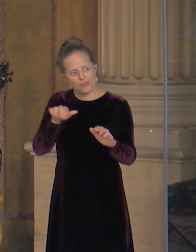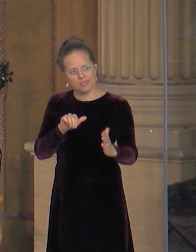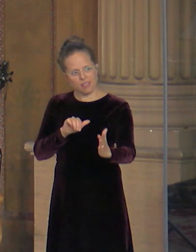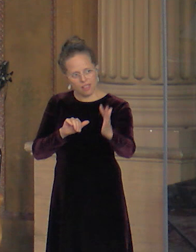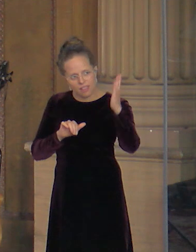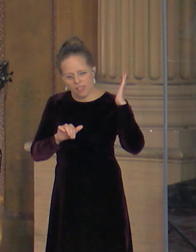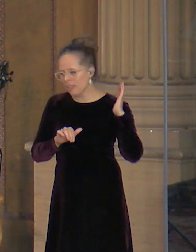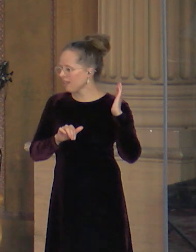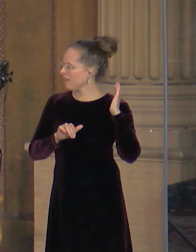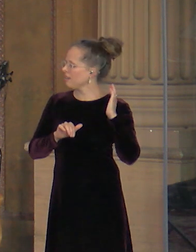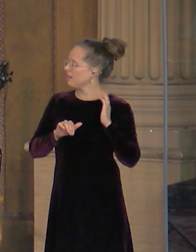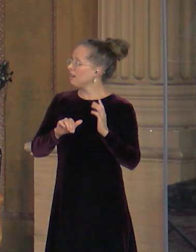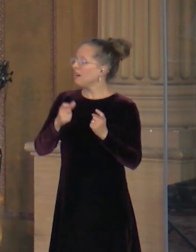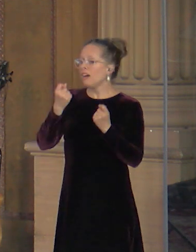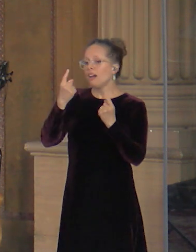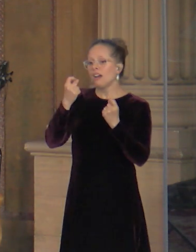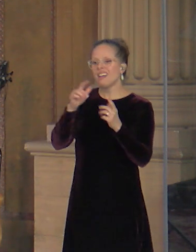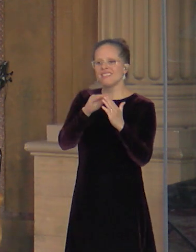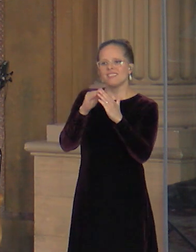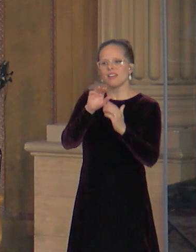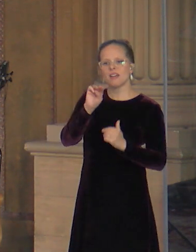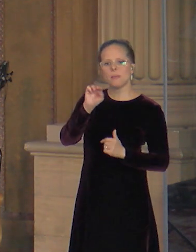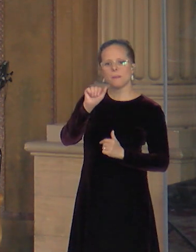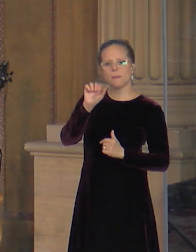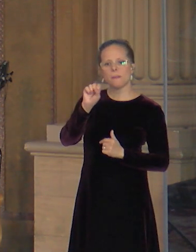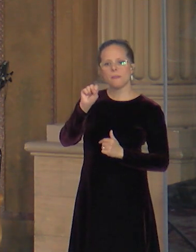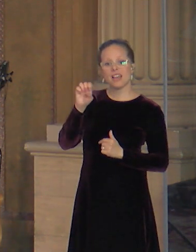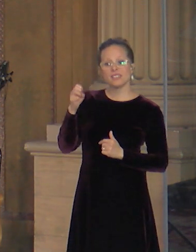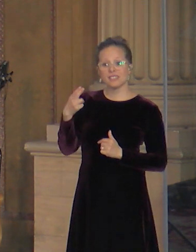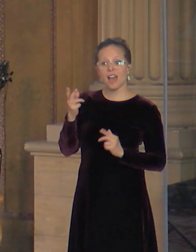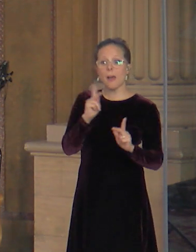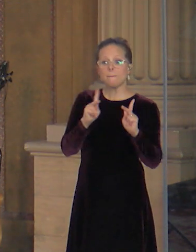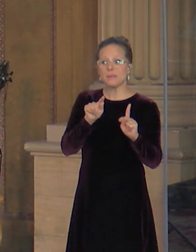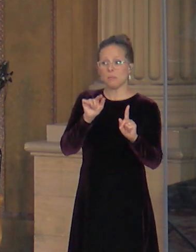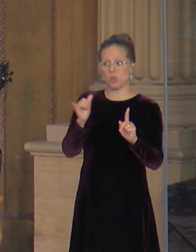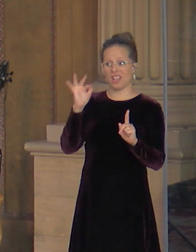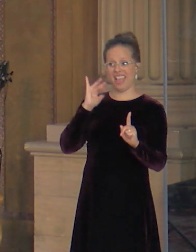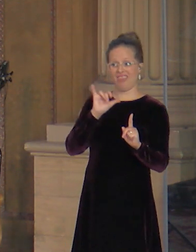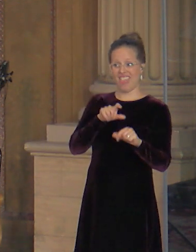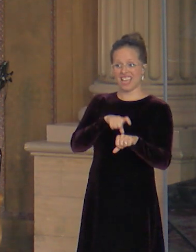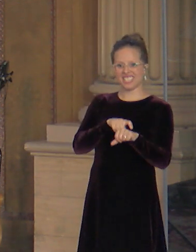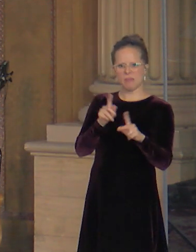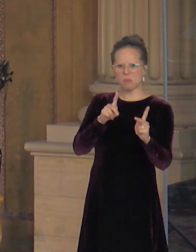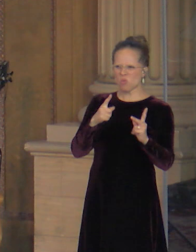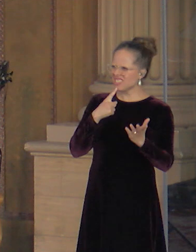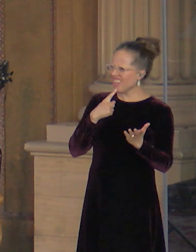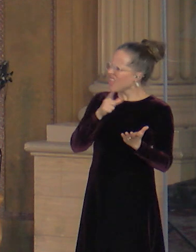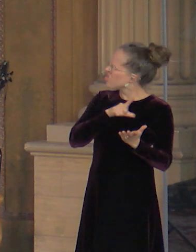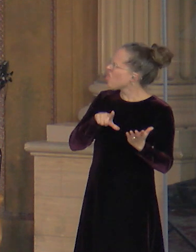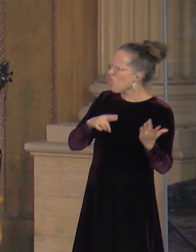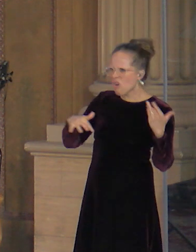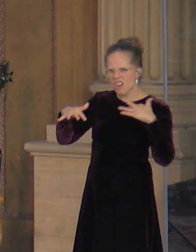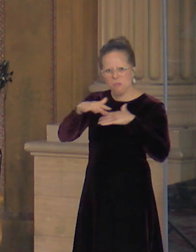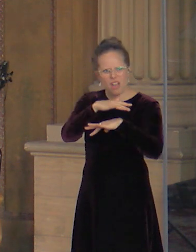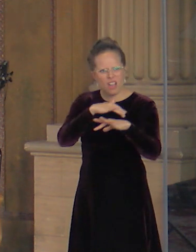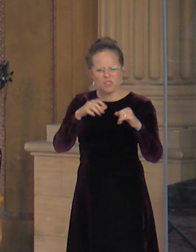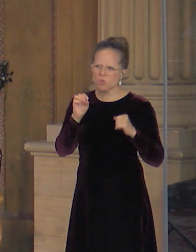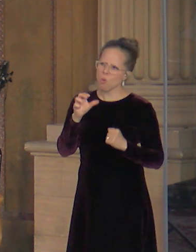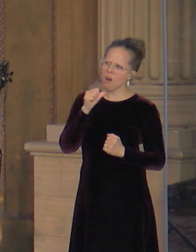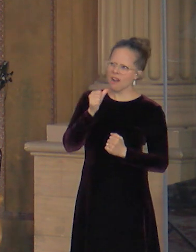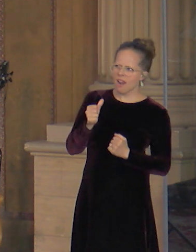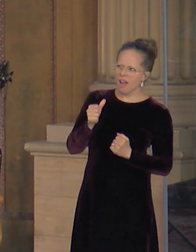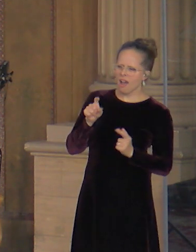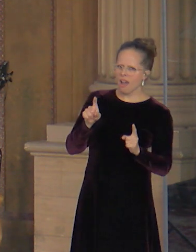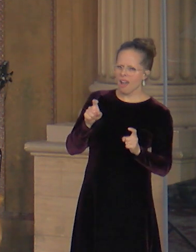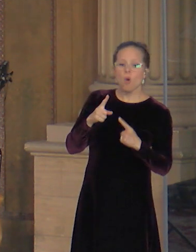and back in that story Massa was the place where the people started asking is the Lord among us or not at a time when they had